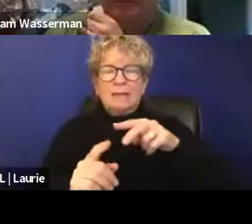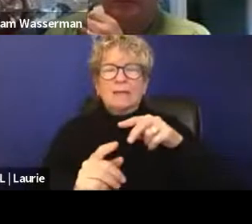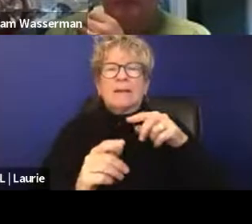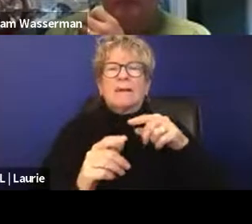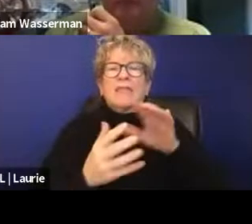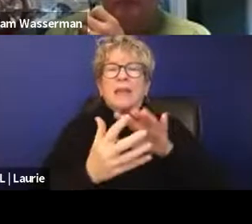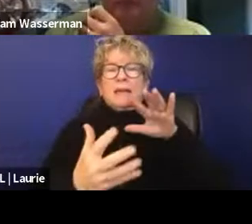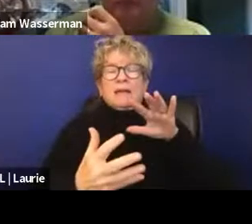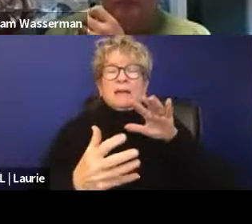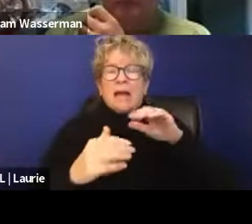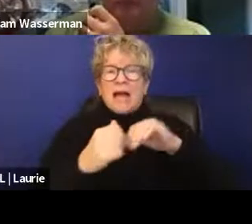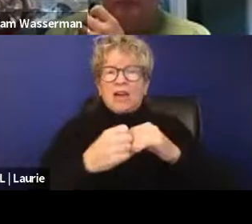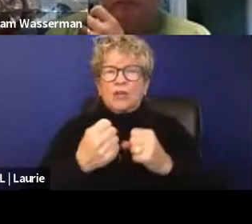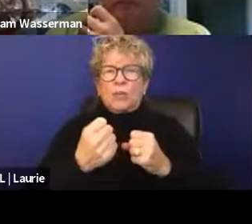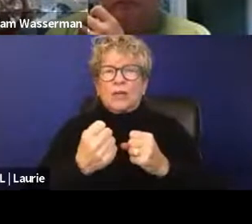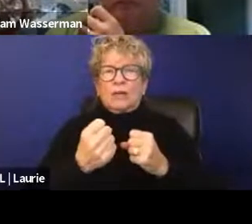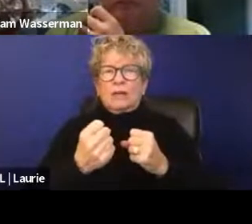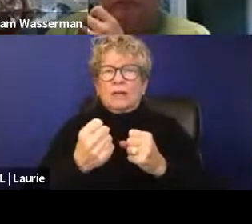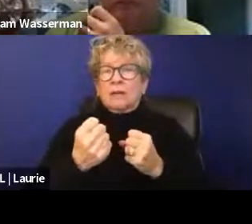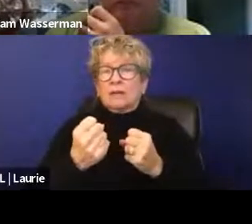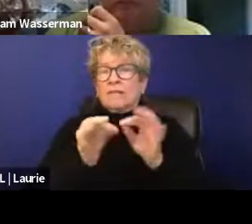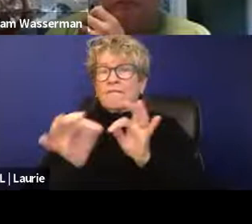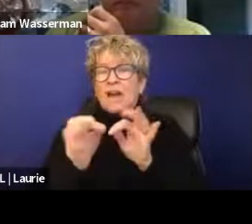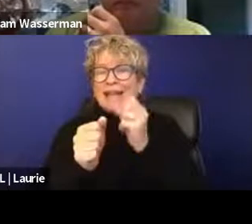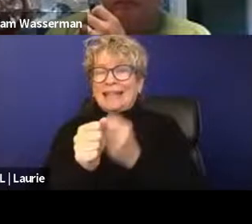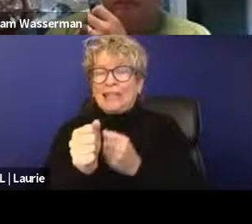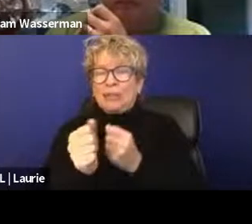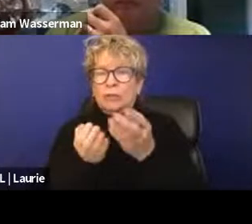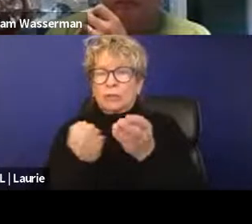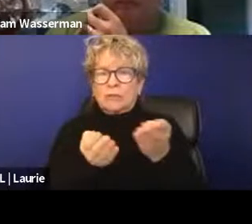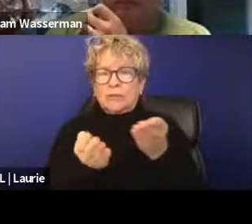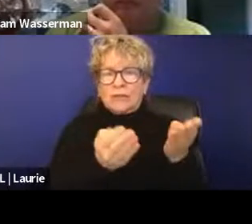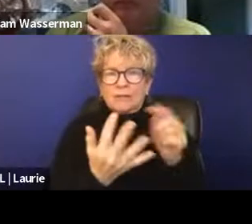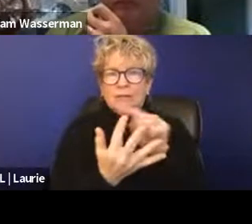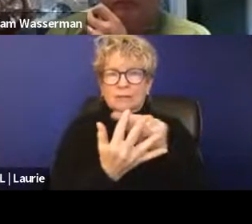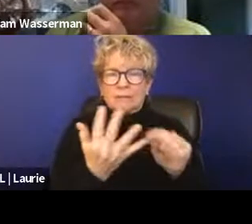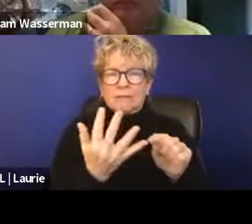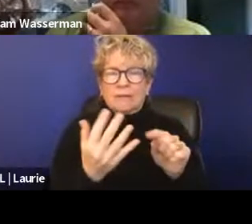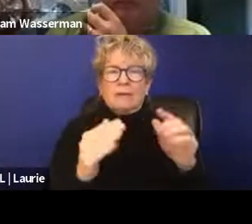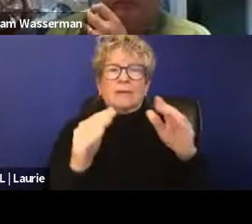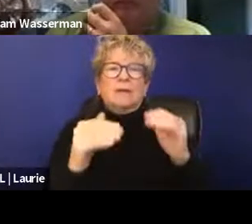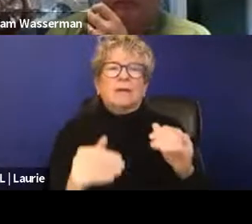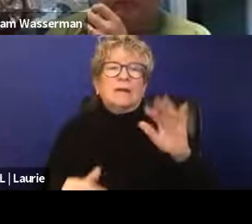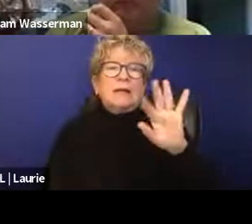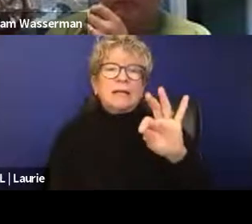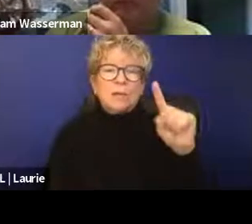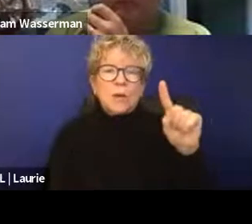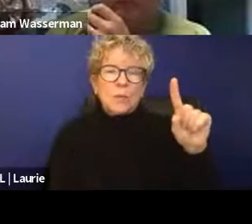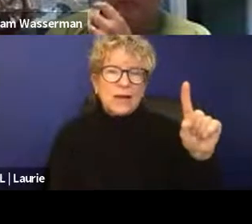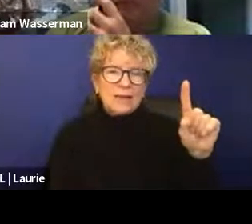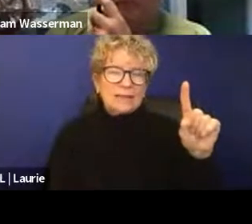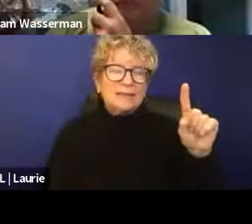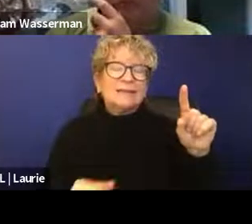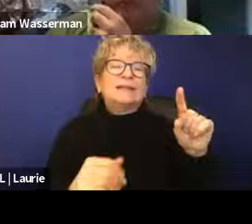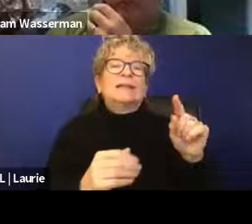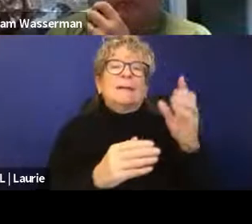how we're defining each of those services. The missing the body of the response from the 911s and that whole aspect